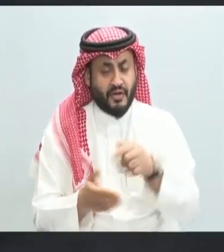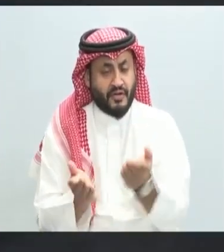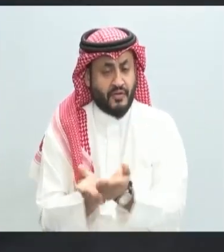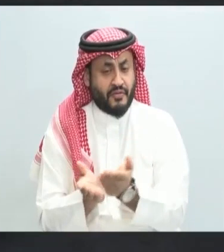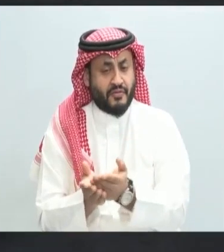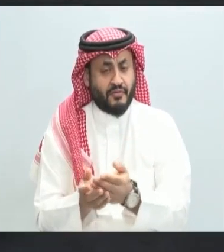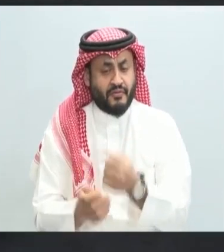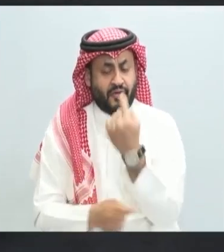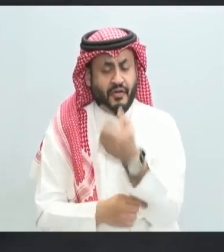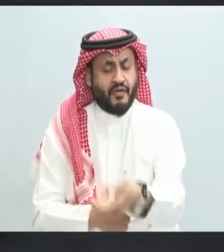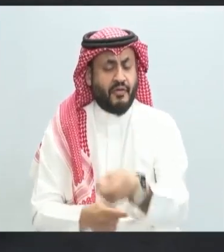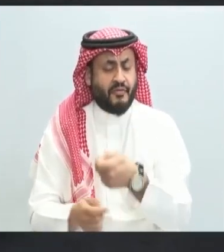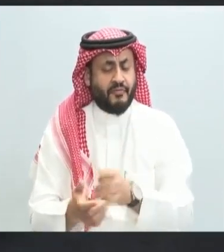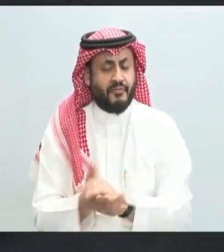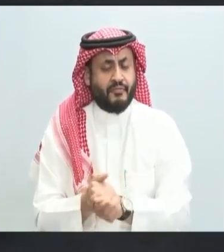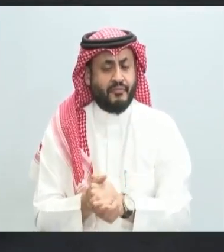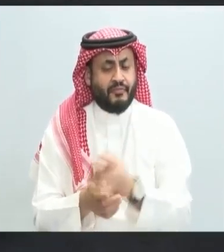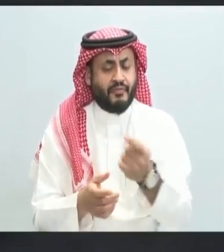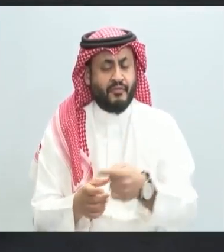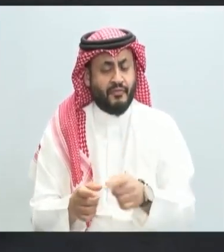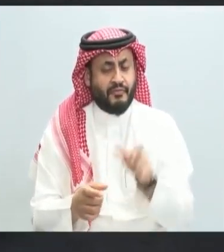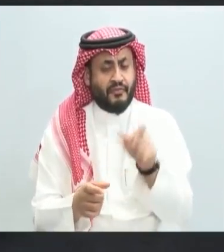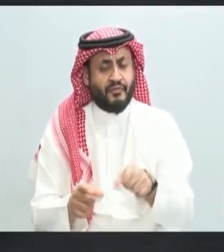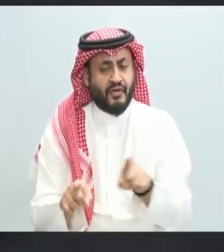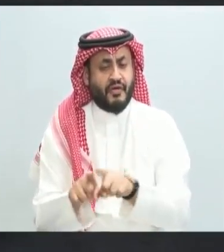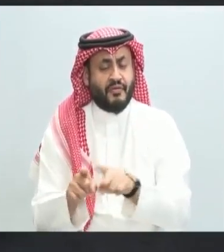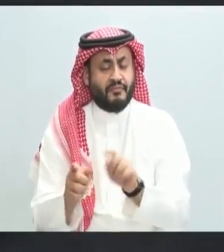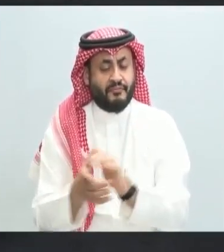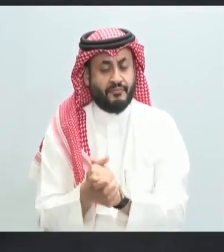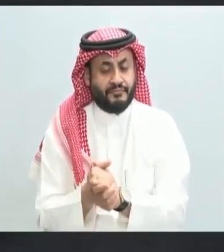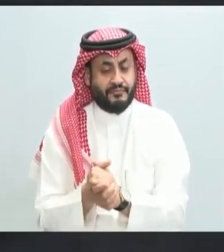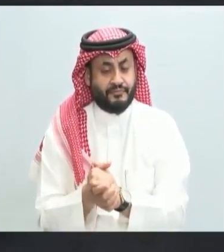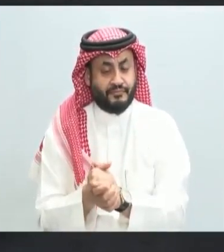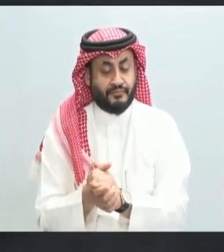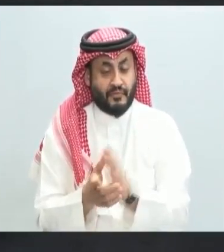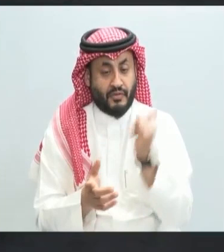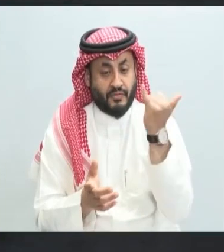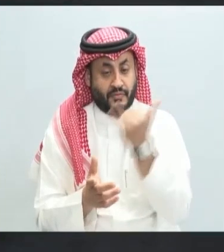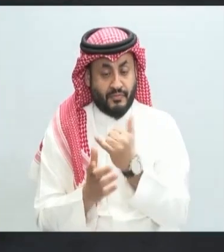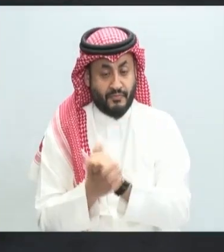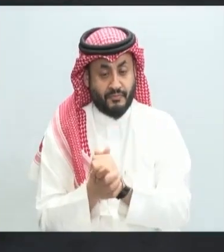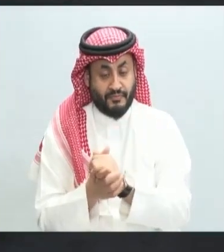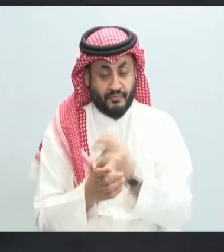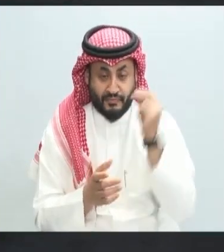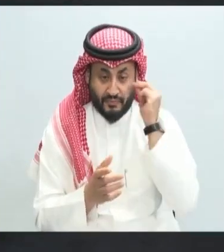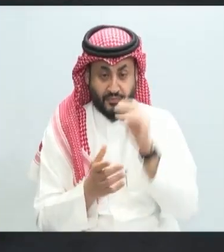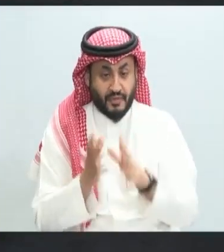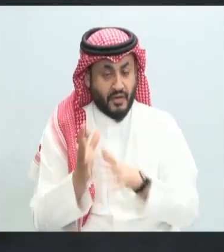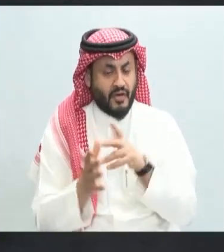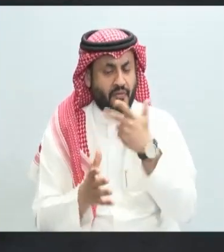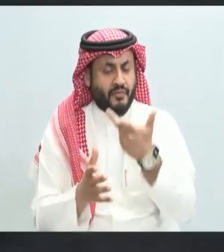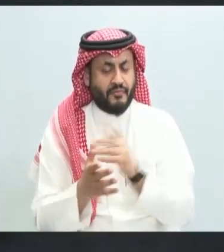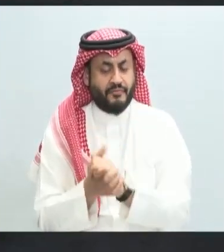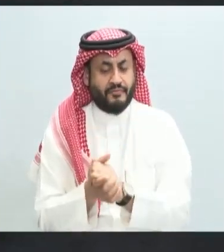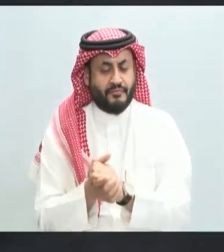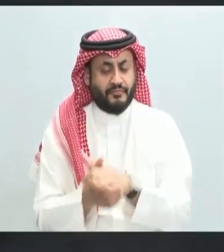to borrow something from someone, your classmate, it is important that you know what to say